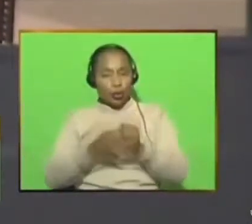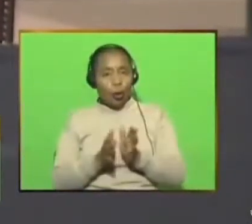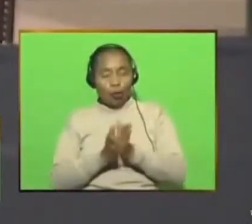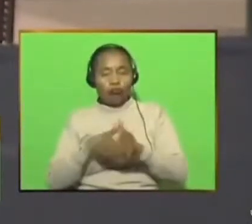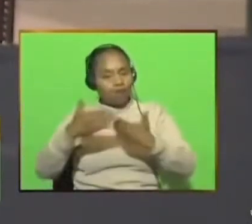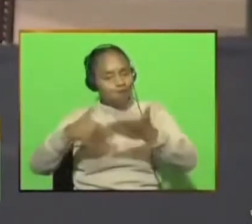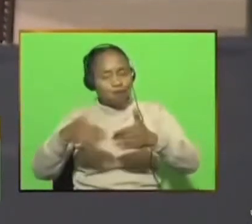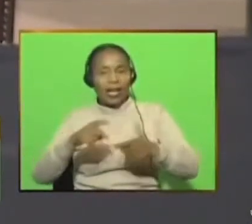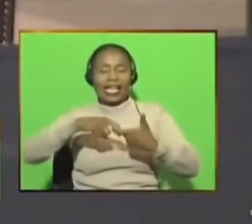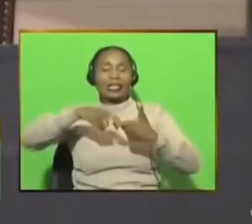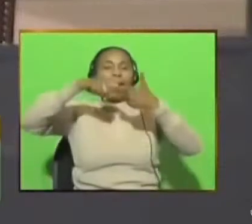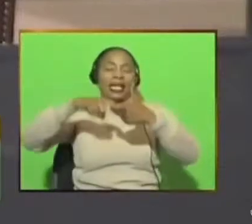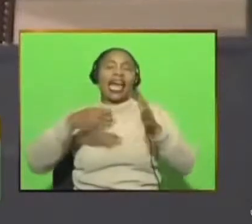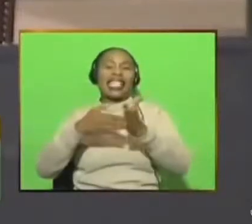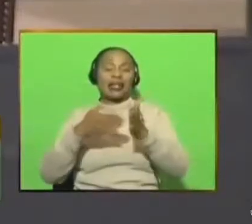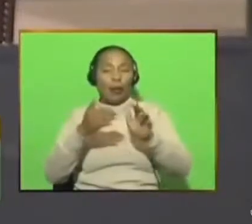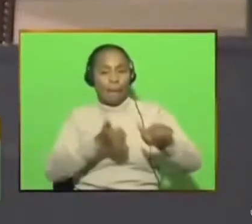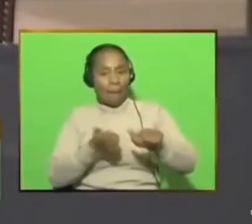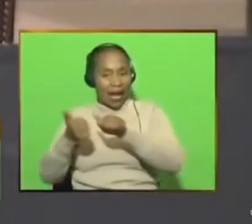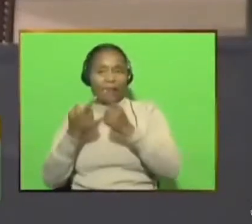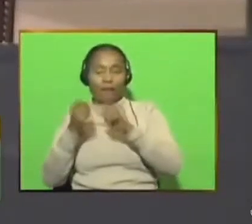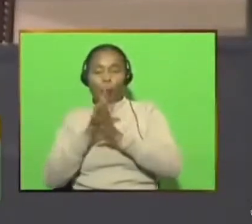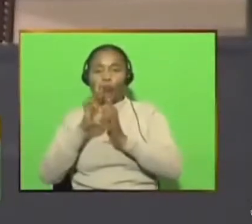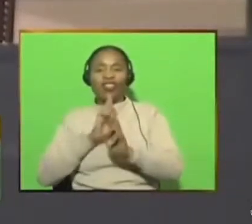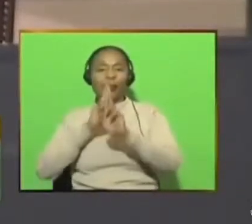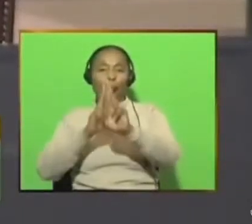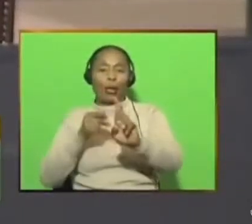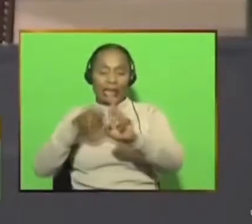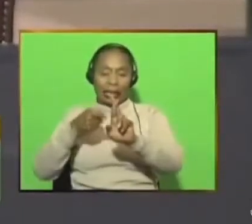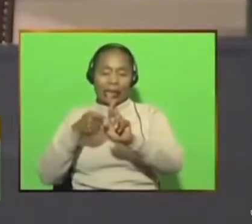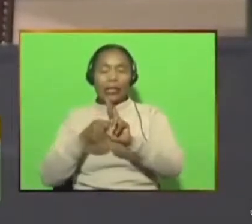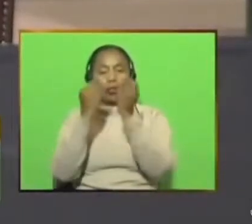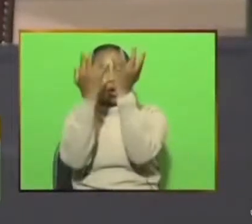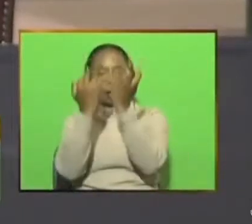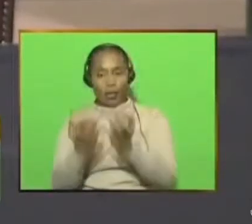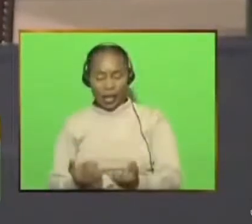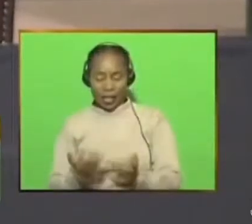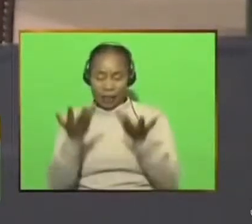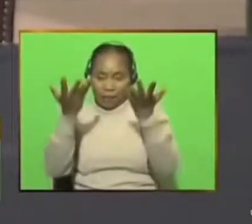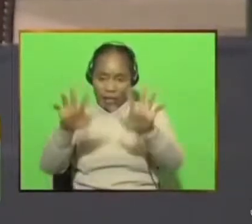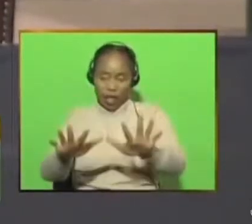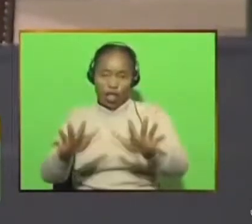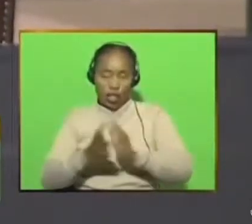is the ruling. We've started now. Superior logic will always prevail.